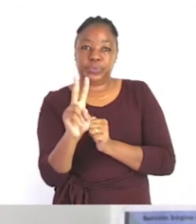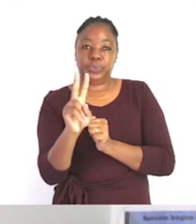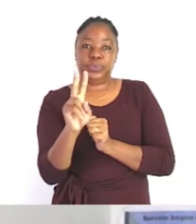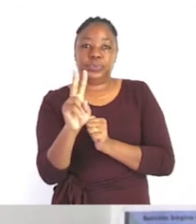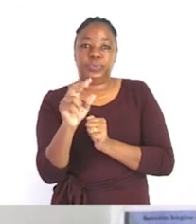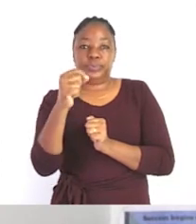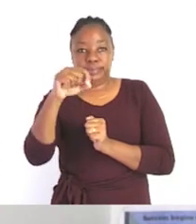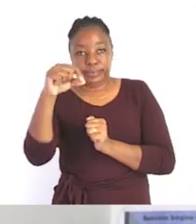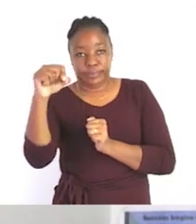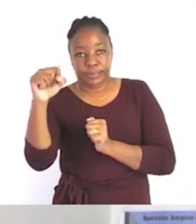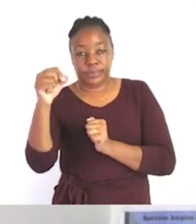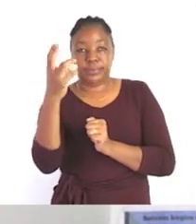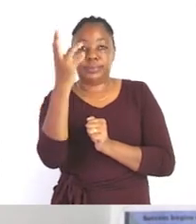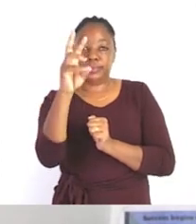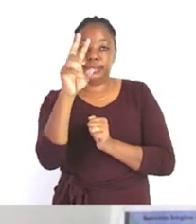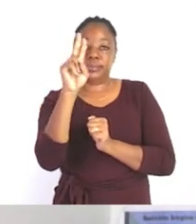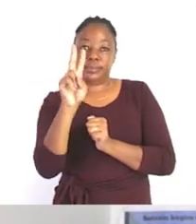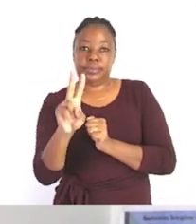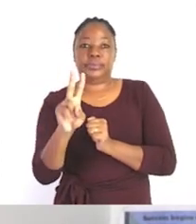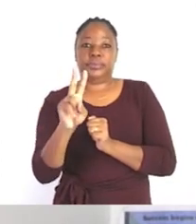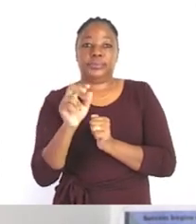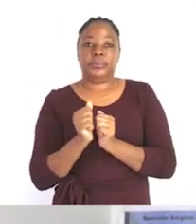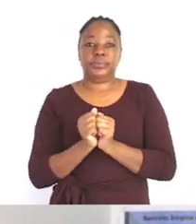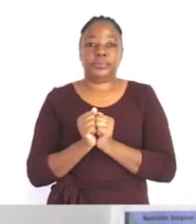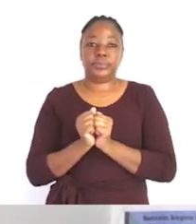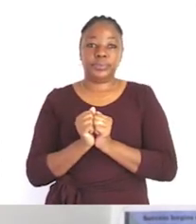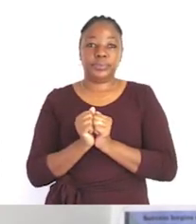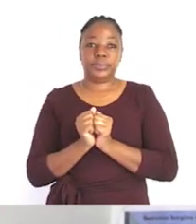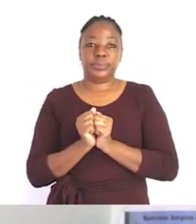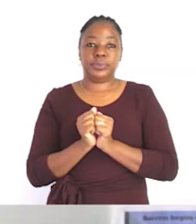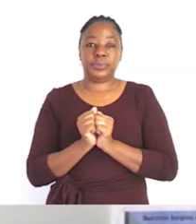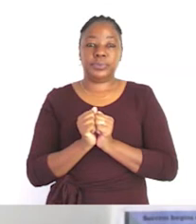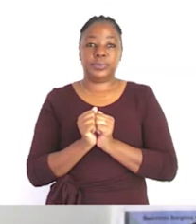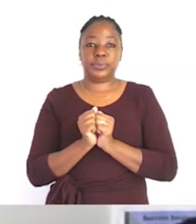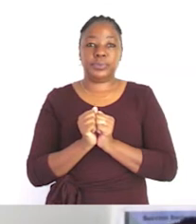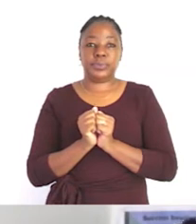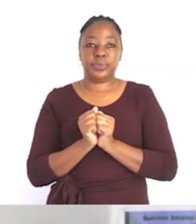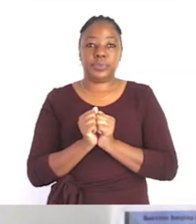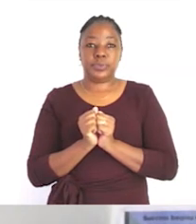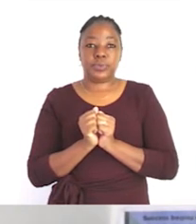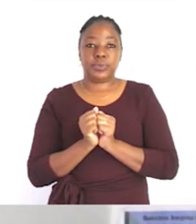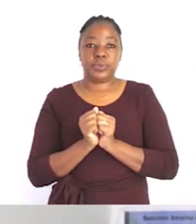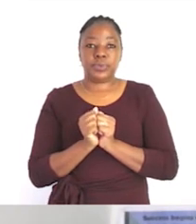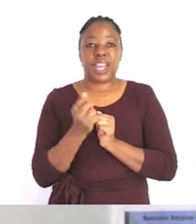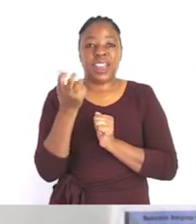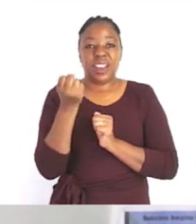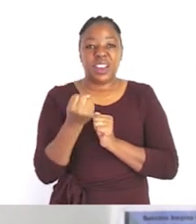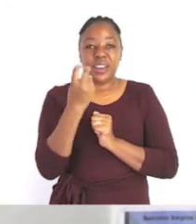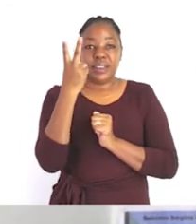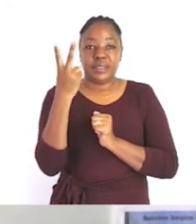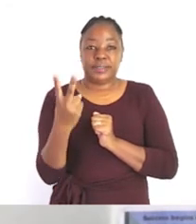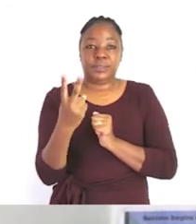and you write the number 62. Now, we have two numbers